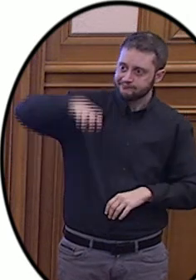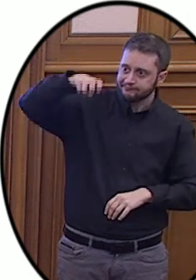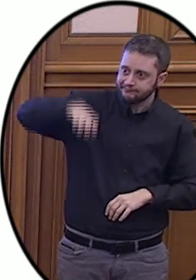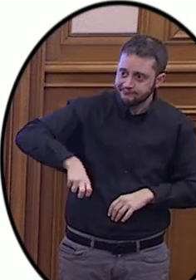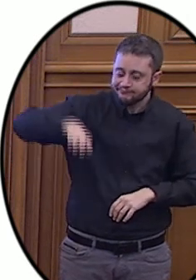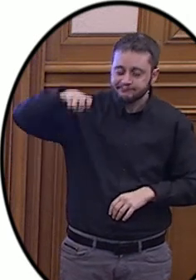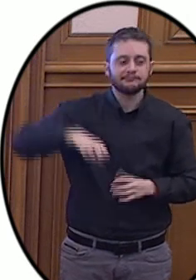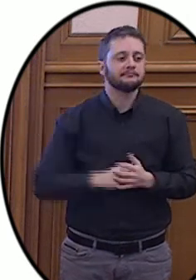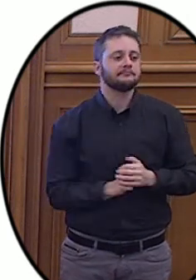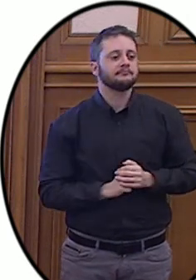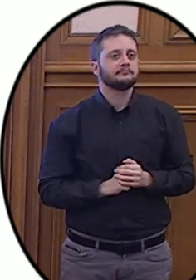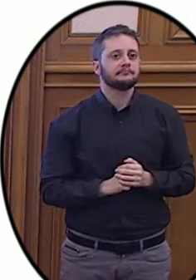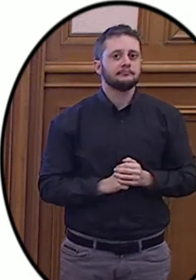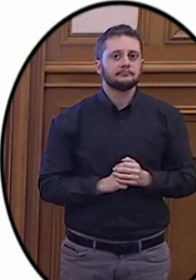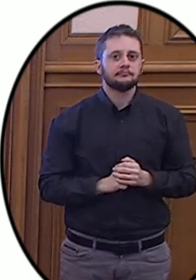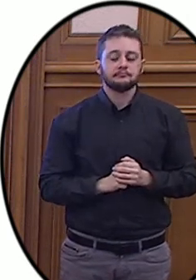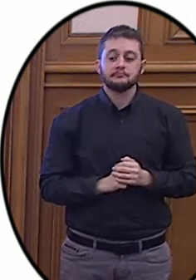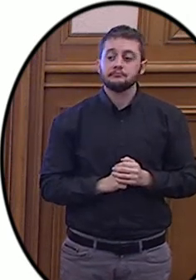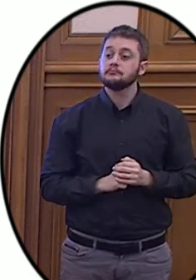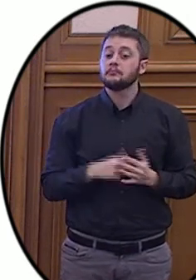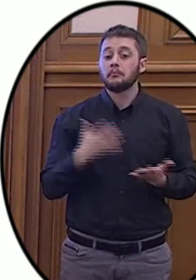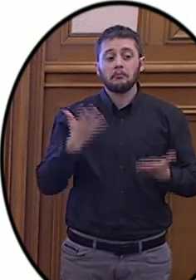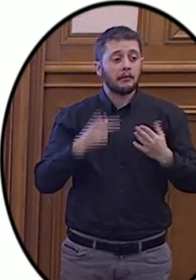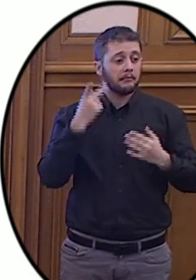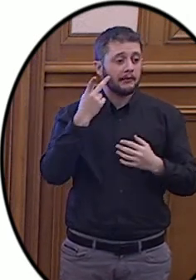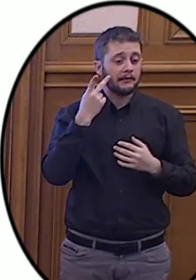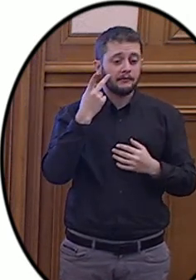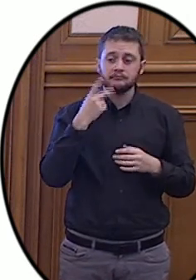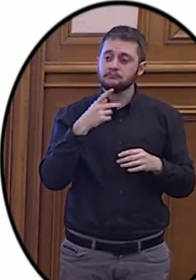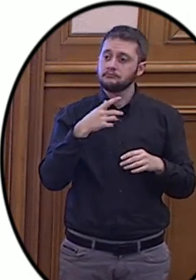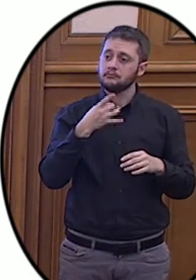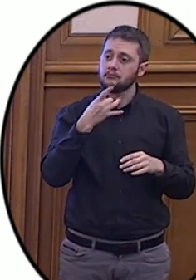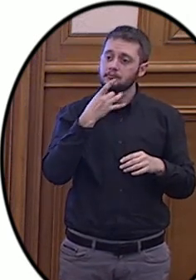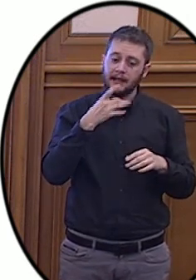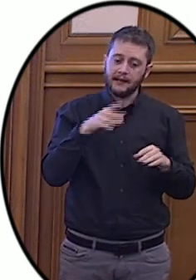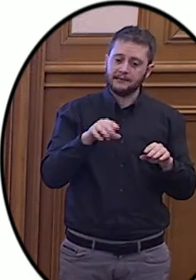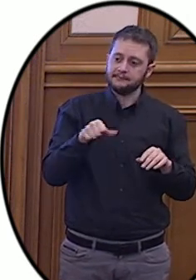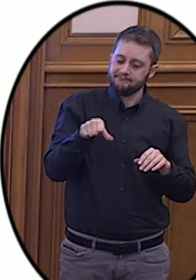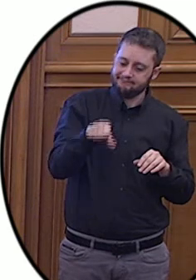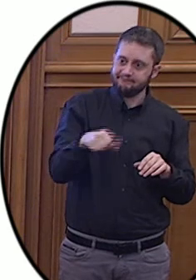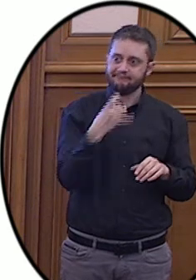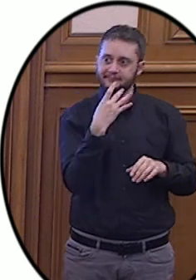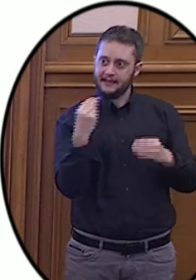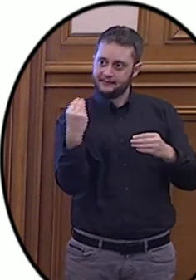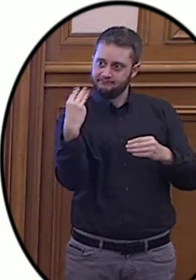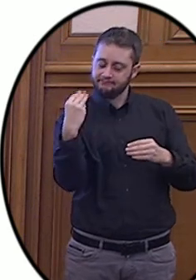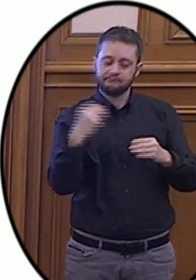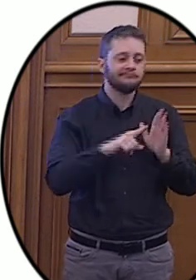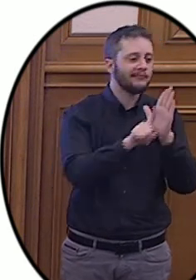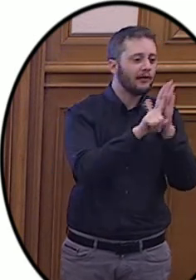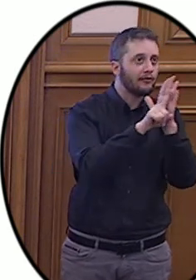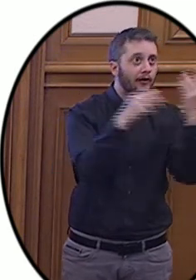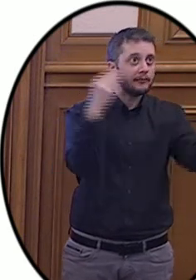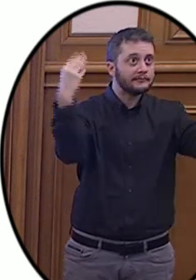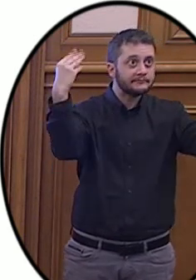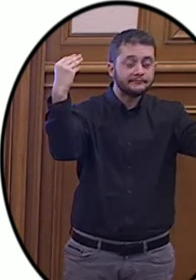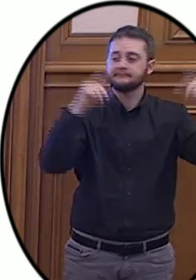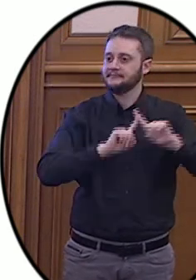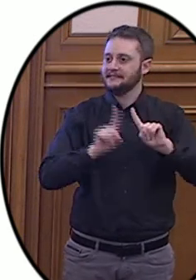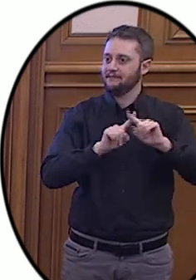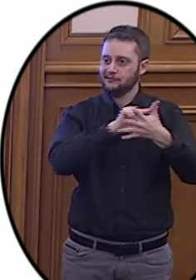or installation of visual doorbells and visual fire alarms. And again, because these